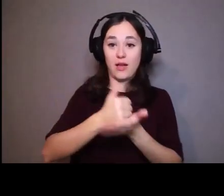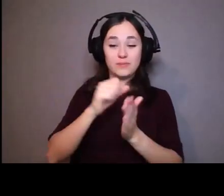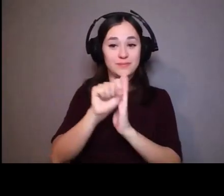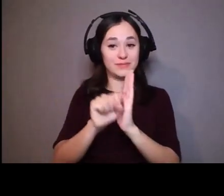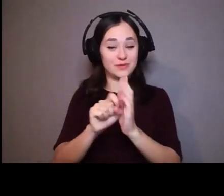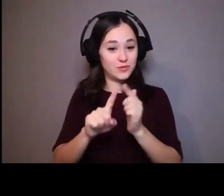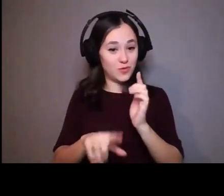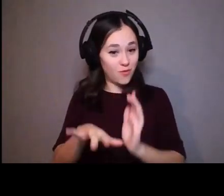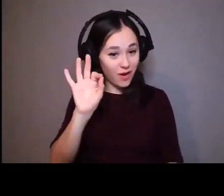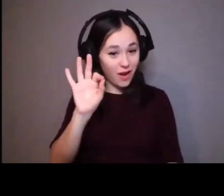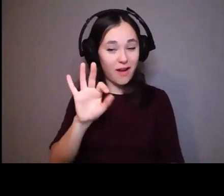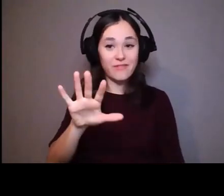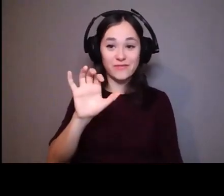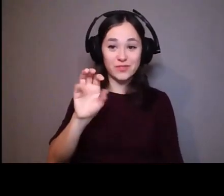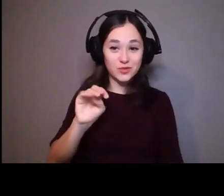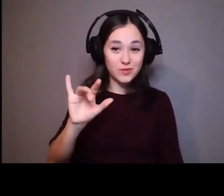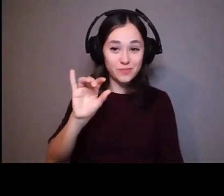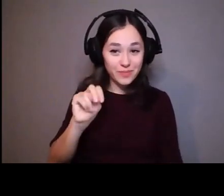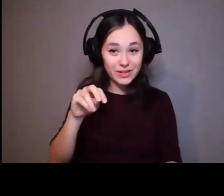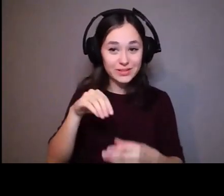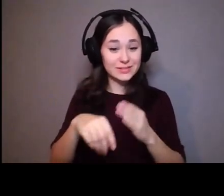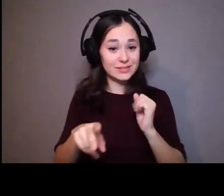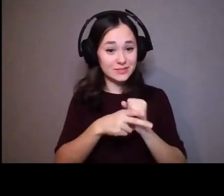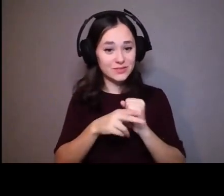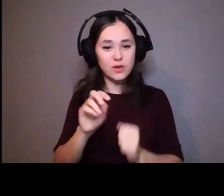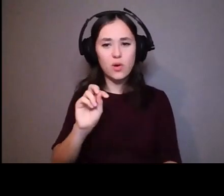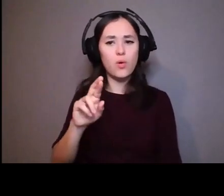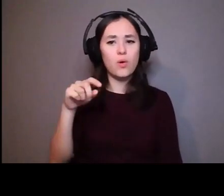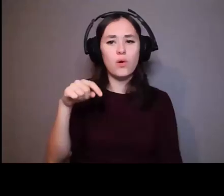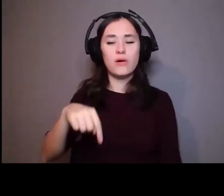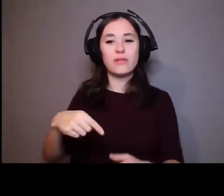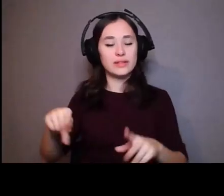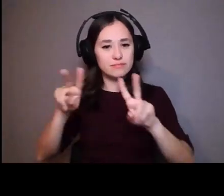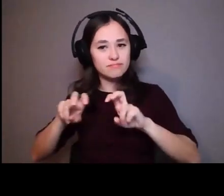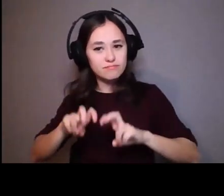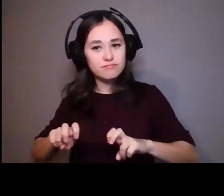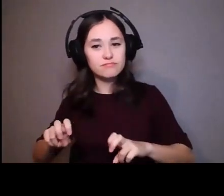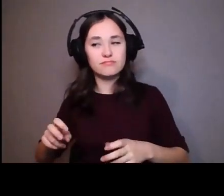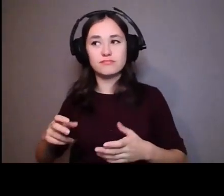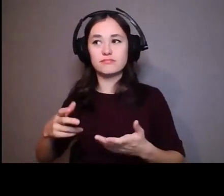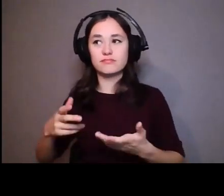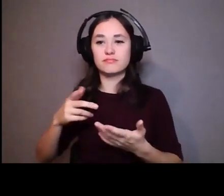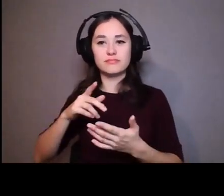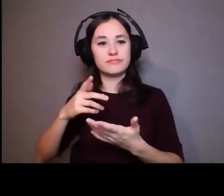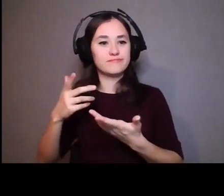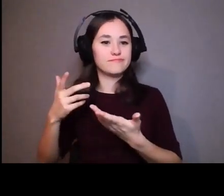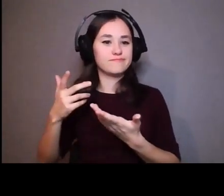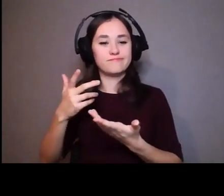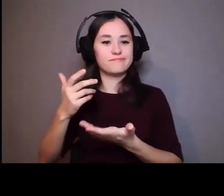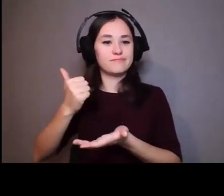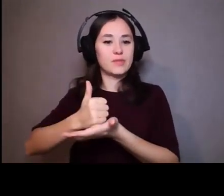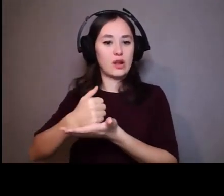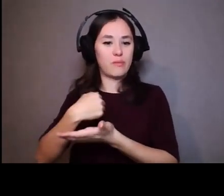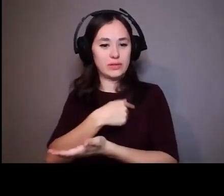$1 billion in savings? Or is this analysis verifying the state's path and identifying smaller but important opportunities